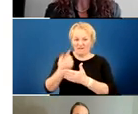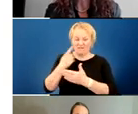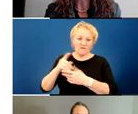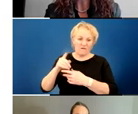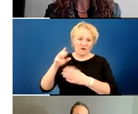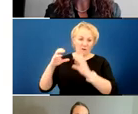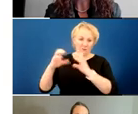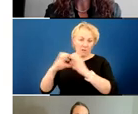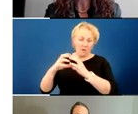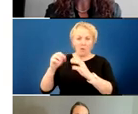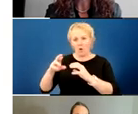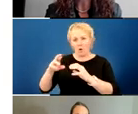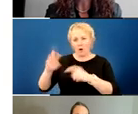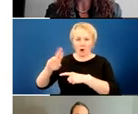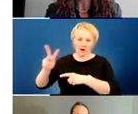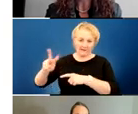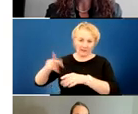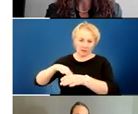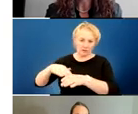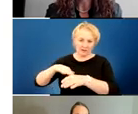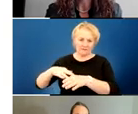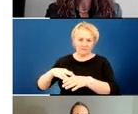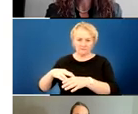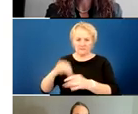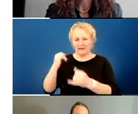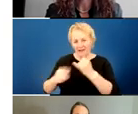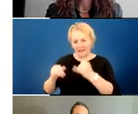also be used as a last resort.